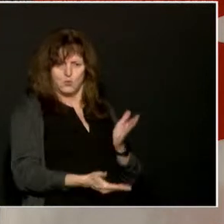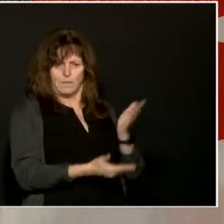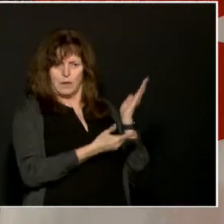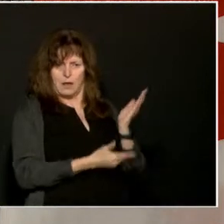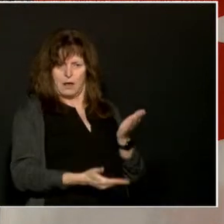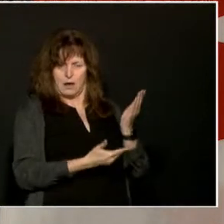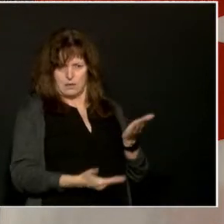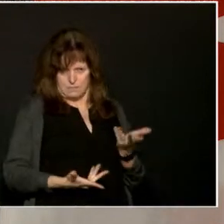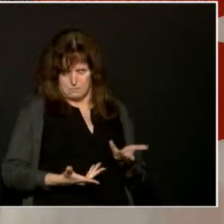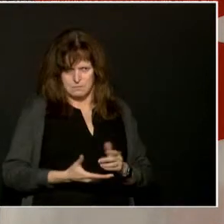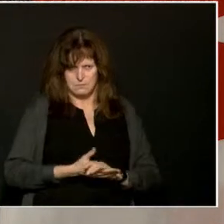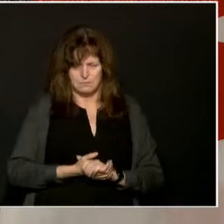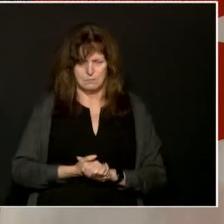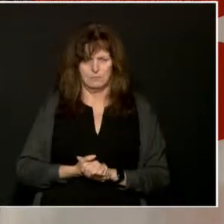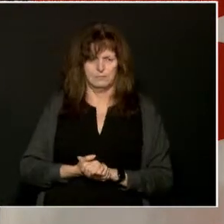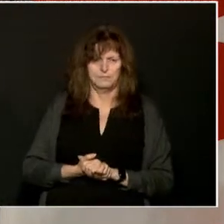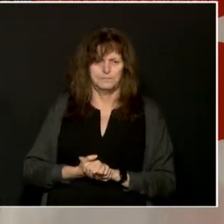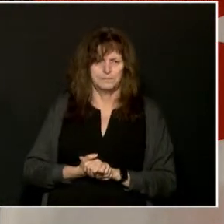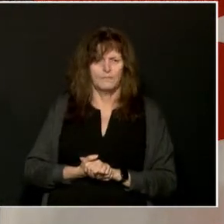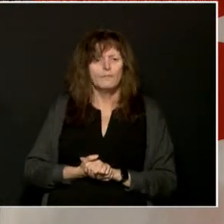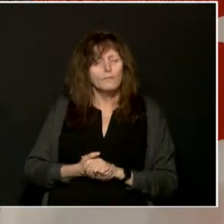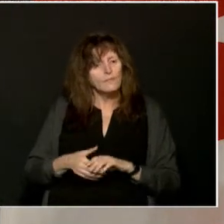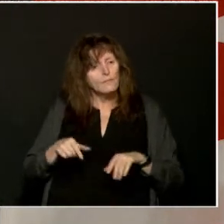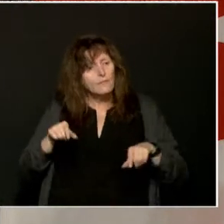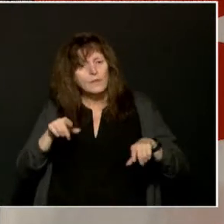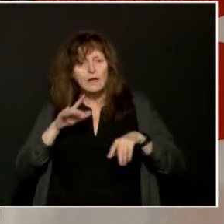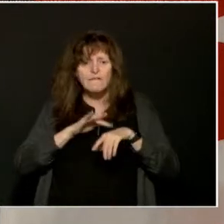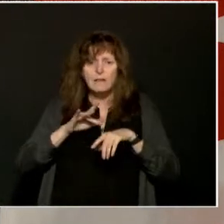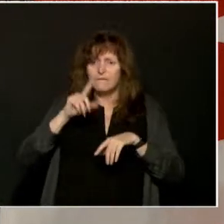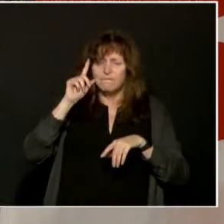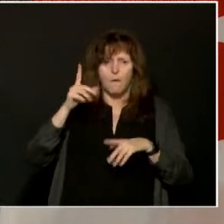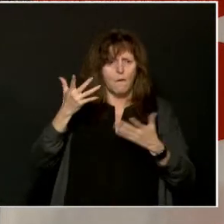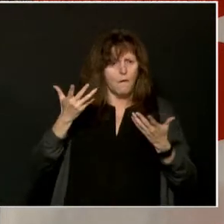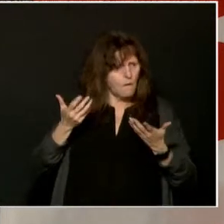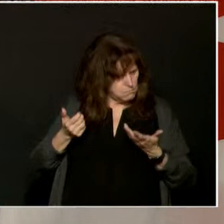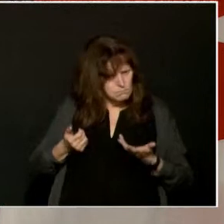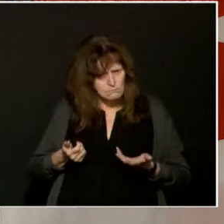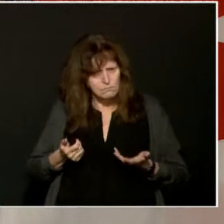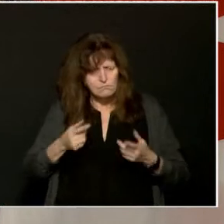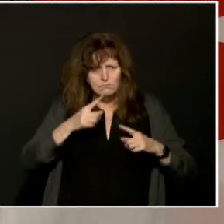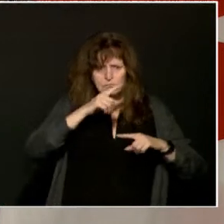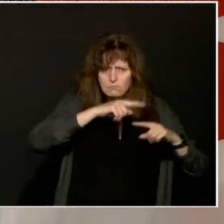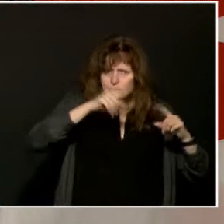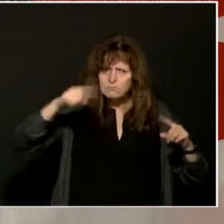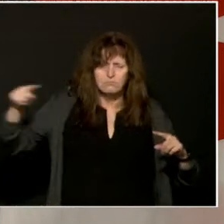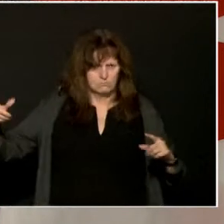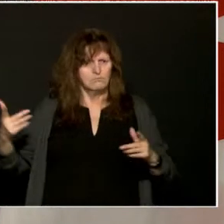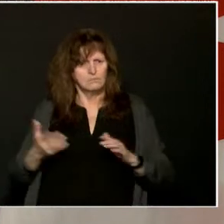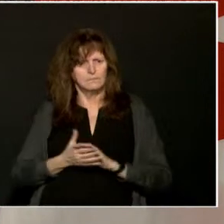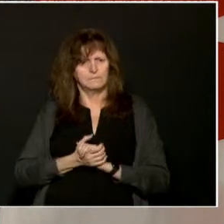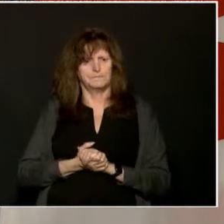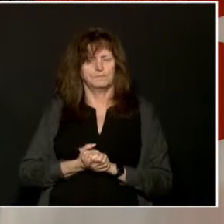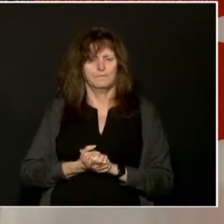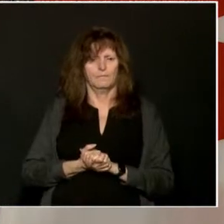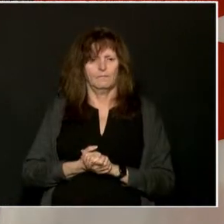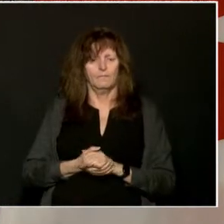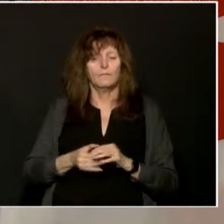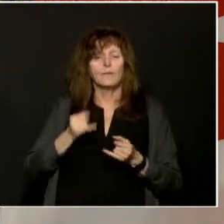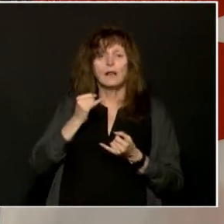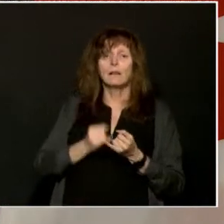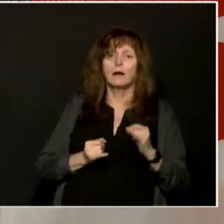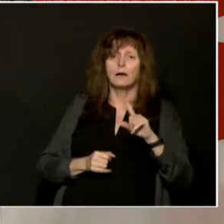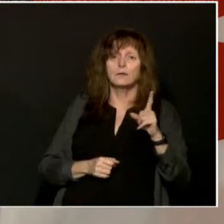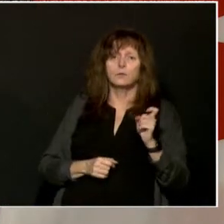be availability for those different tranches. Follow up, and this is the last question.